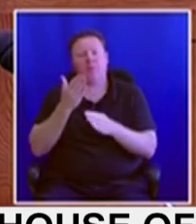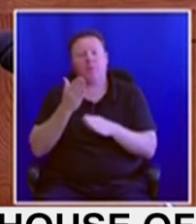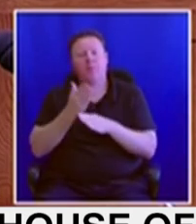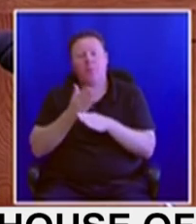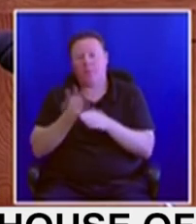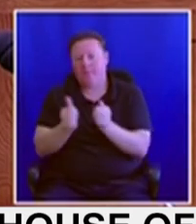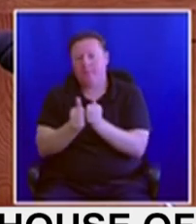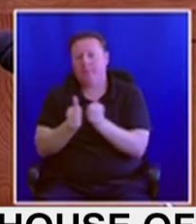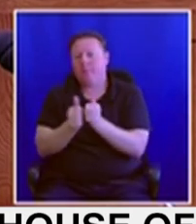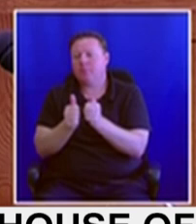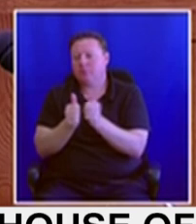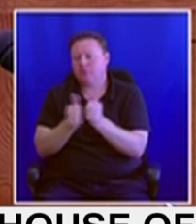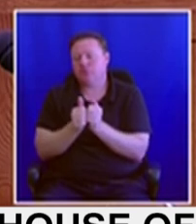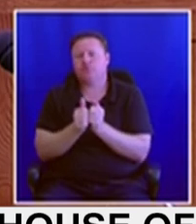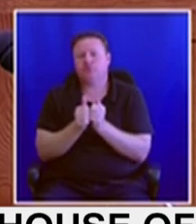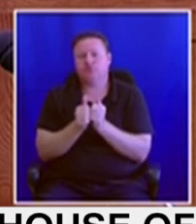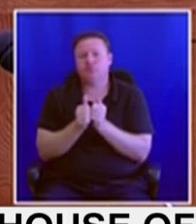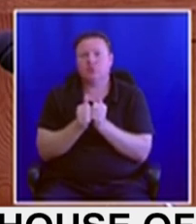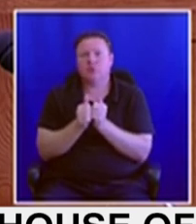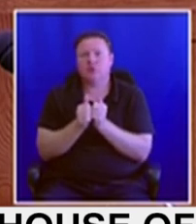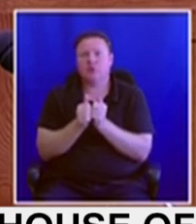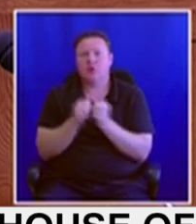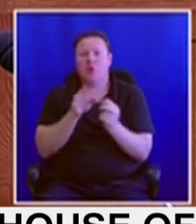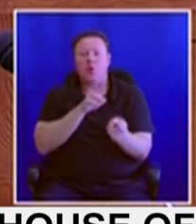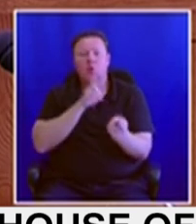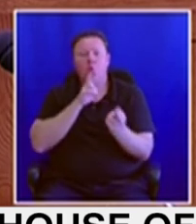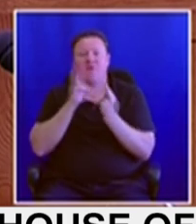with. Your reference to